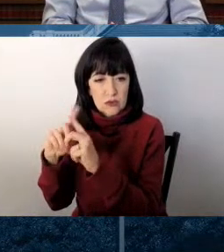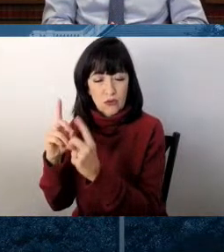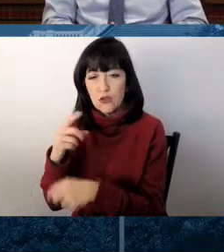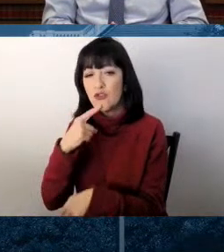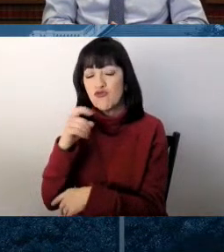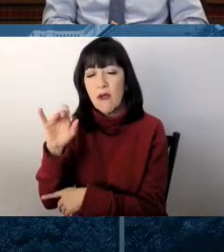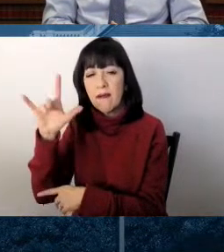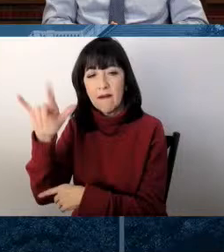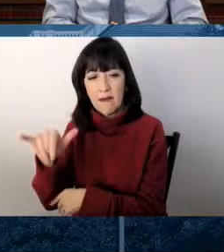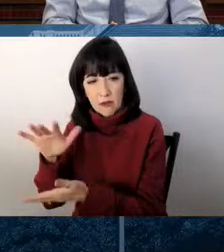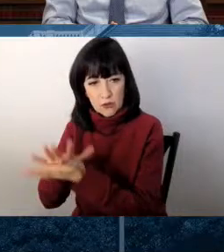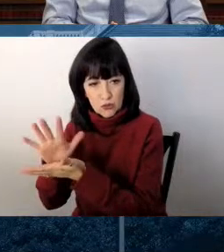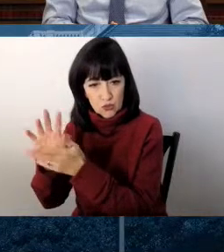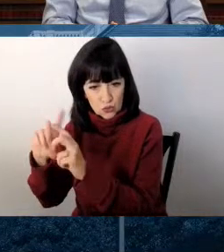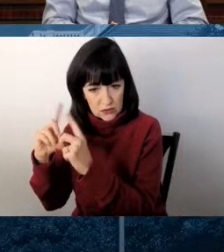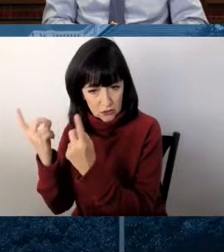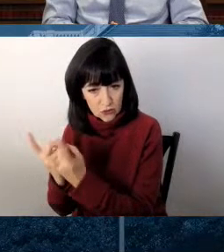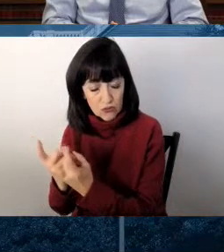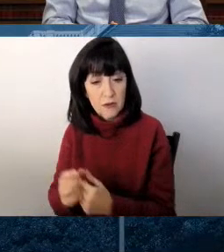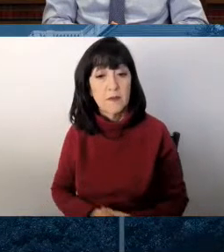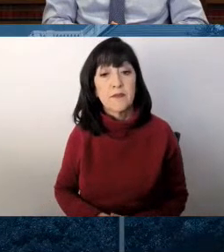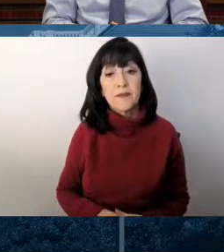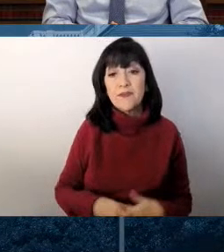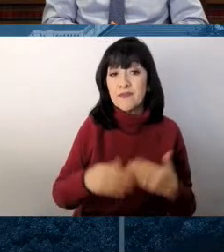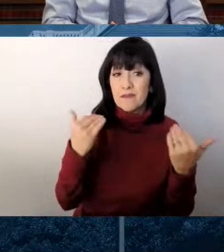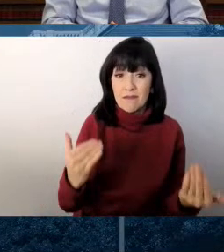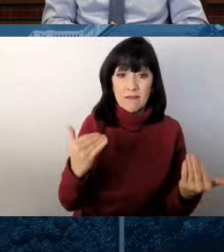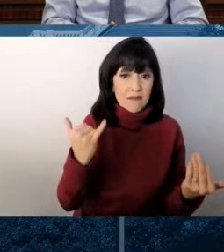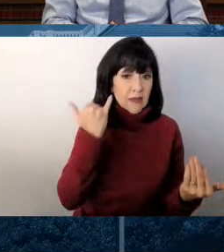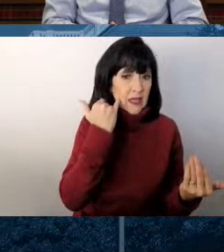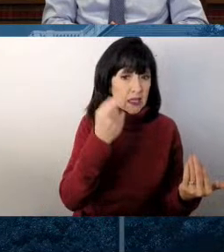your COVID-19 vaccine at